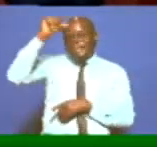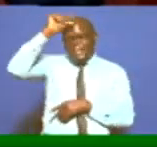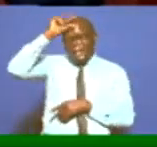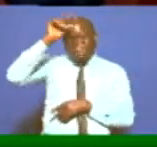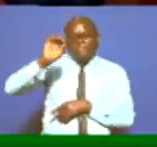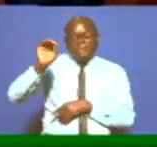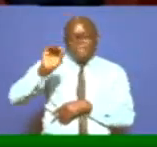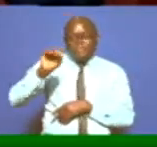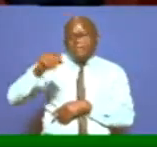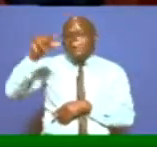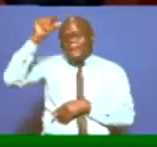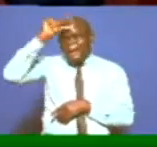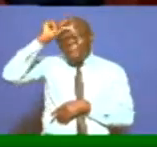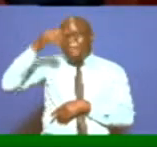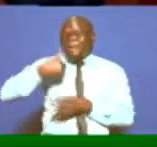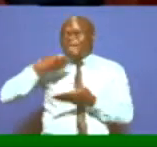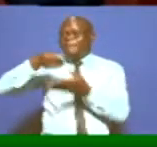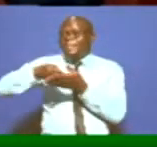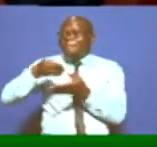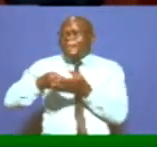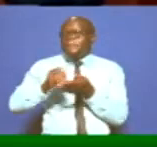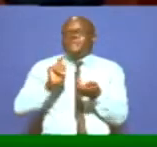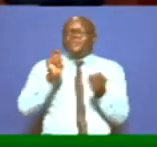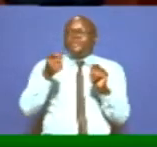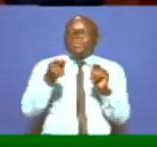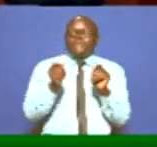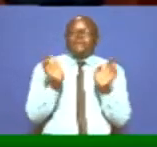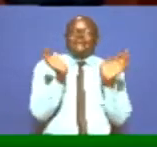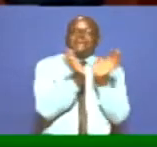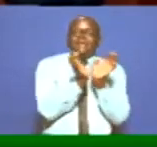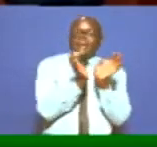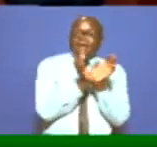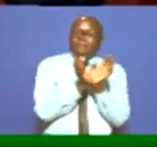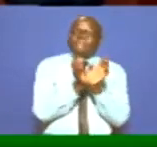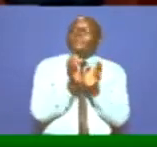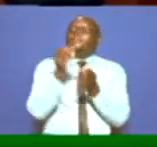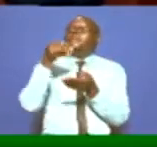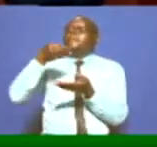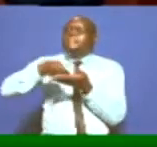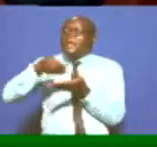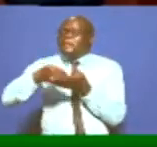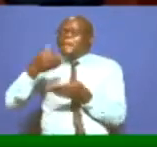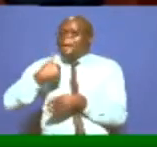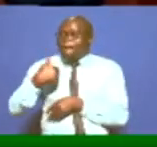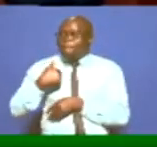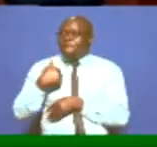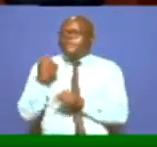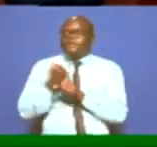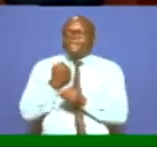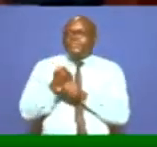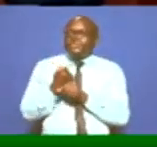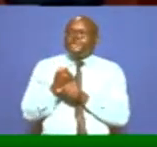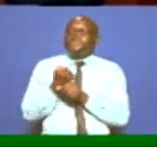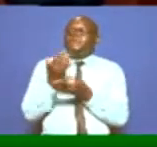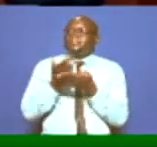This government has money to refurbish stadiums. This government has money to do all the lofty, even